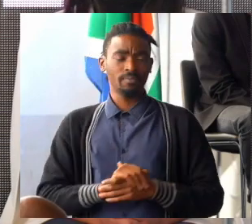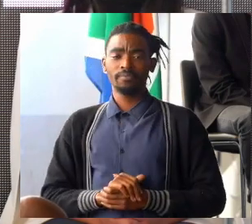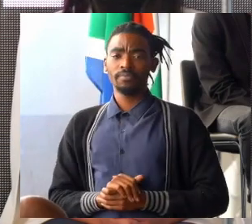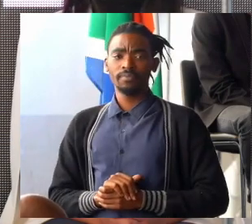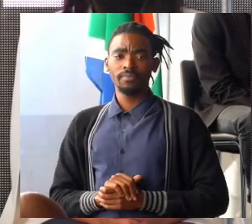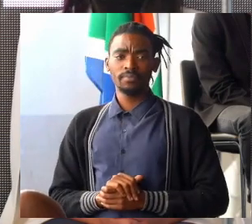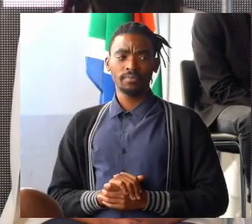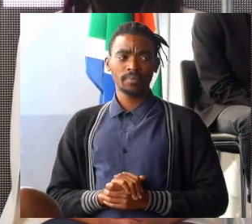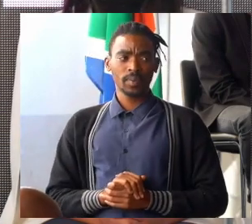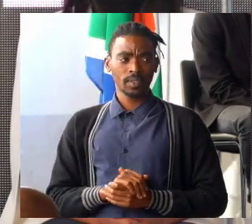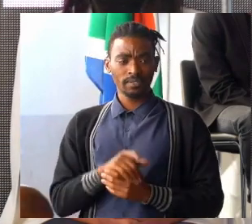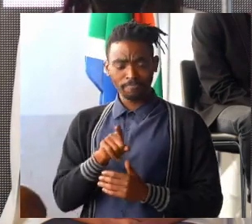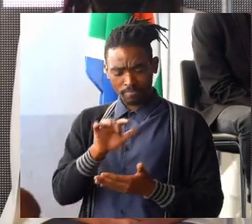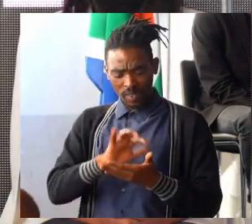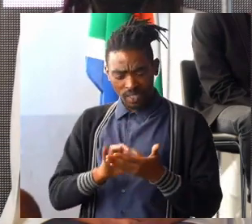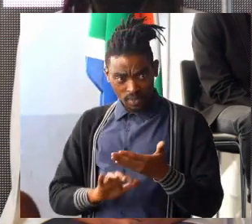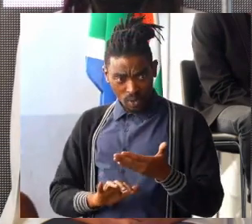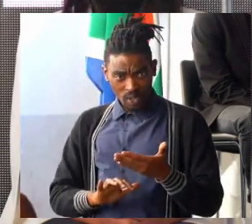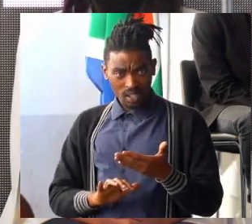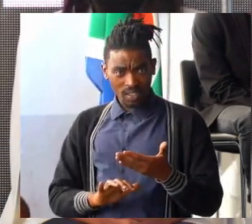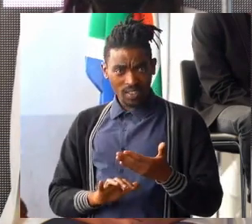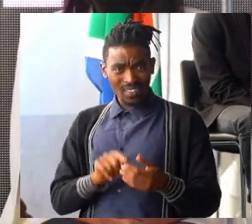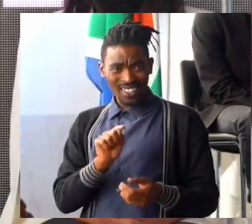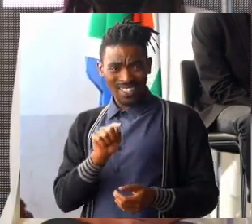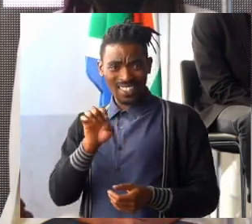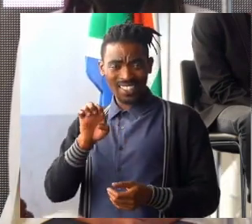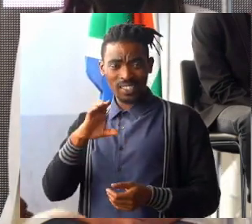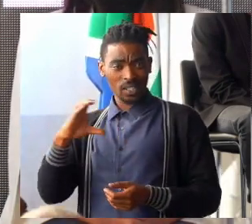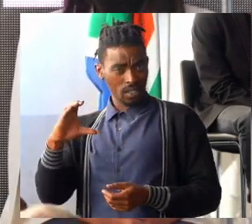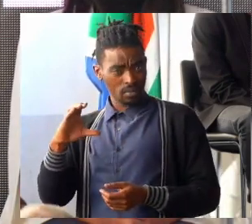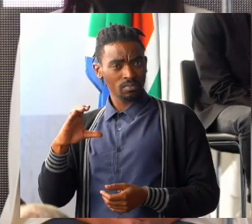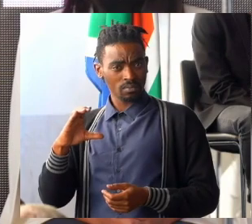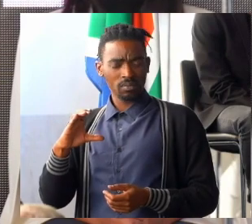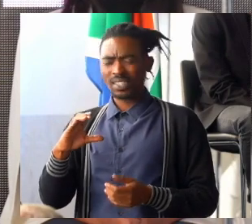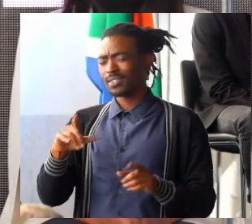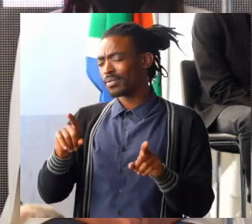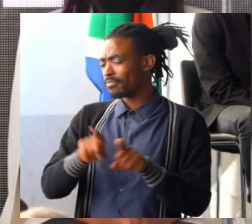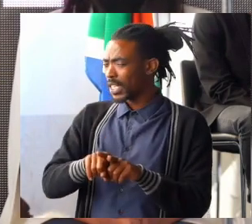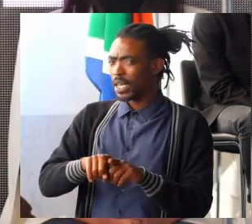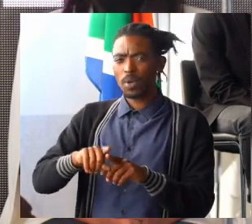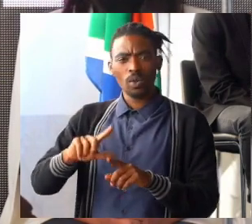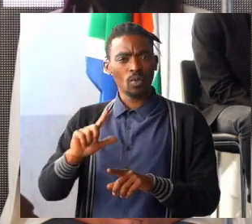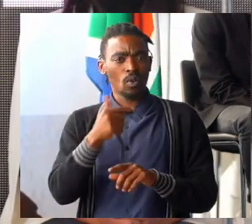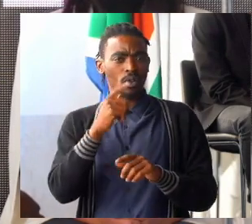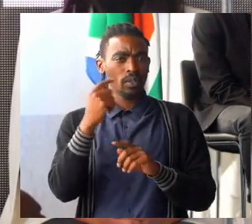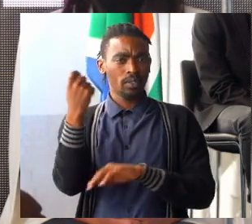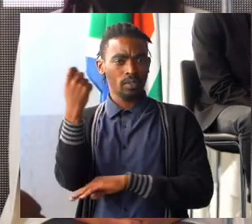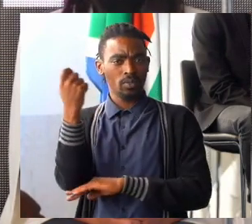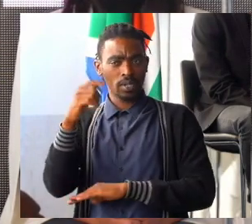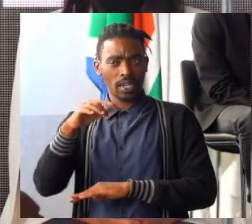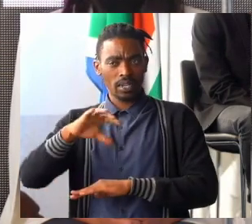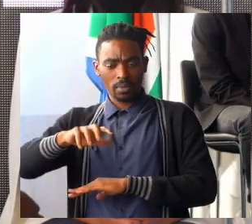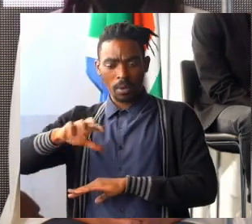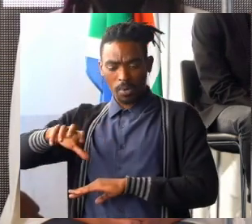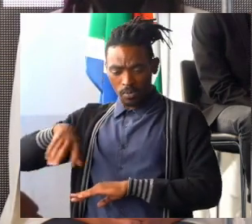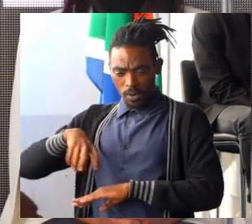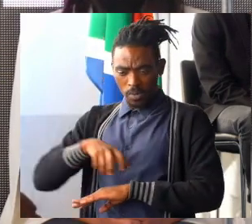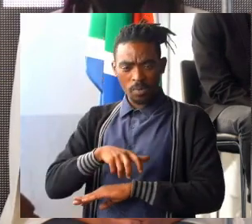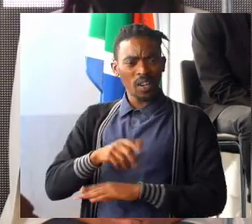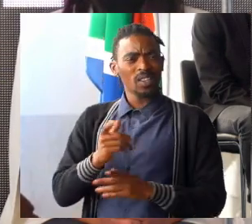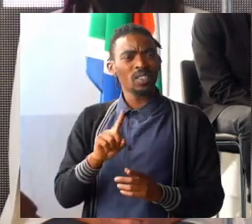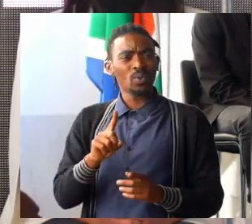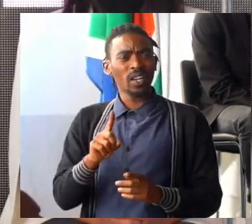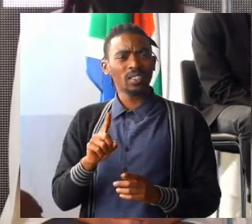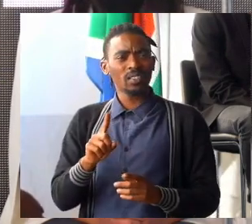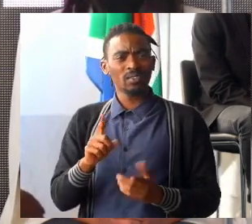So the story of Mganduli is the story of every little rural town or township in South Africa. It is a story of